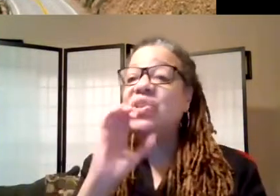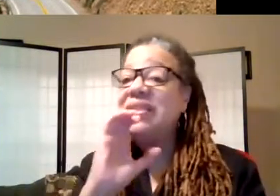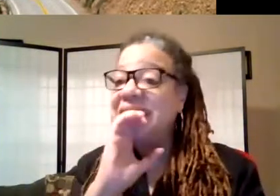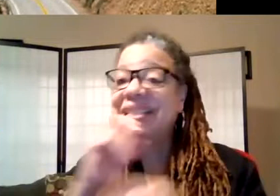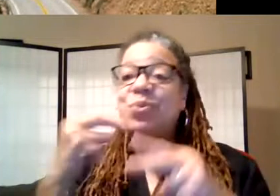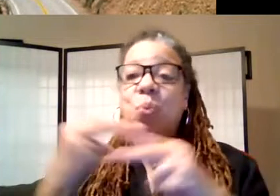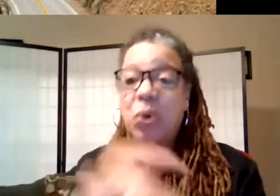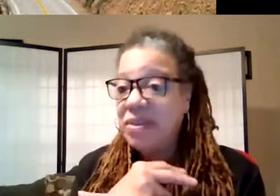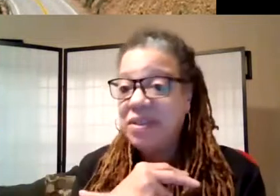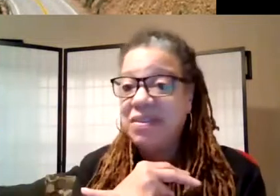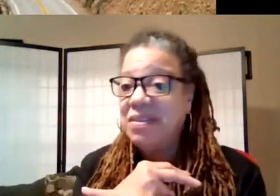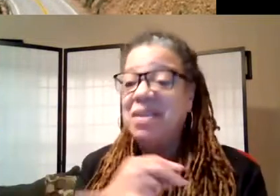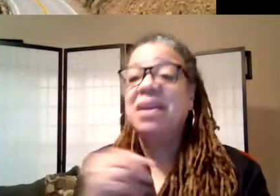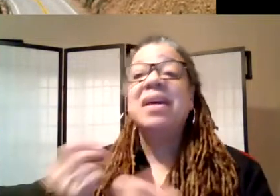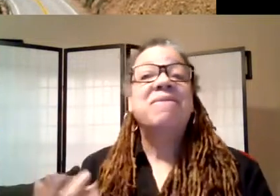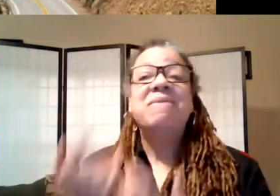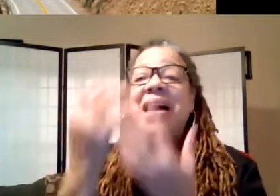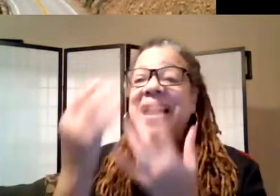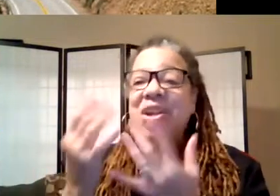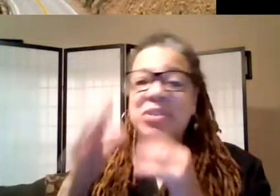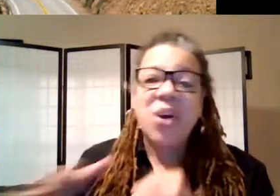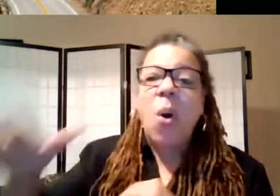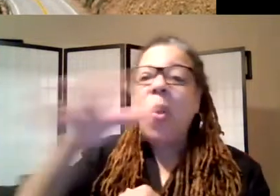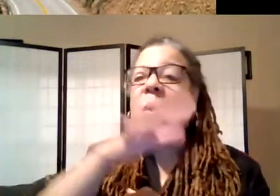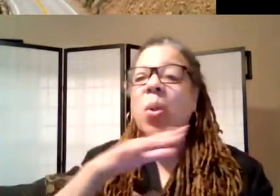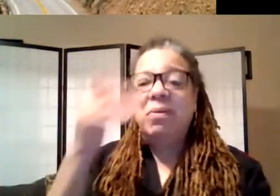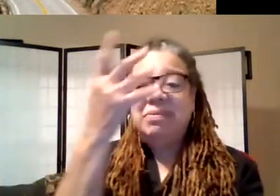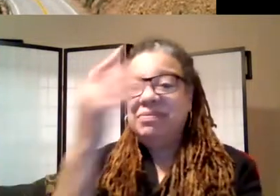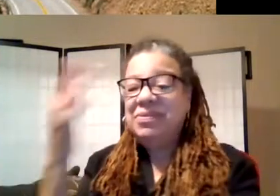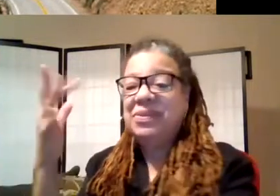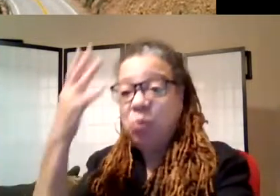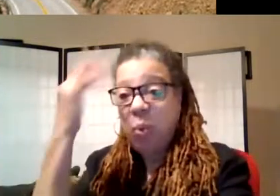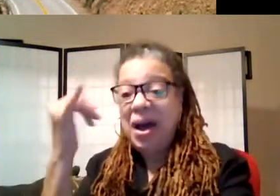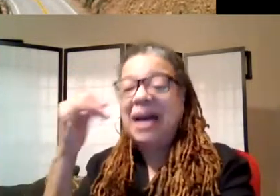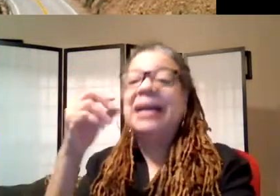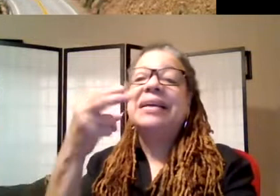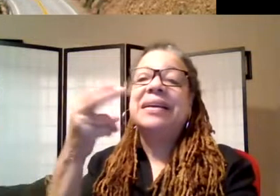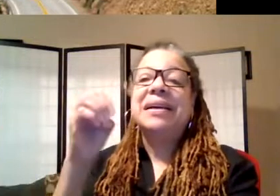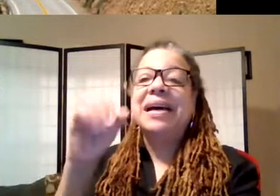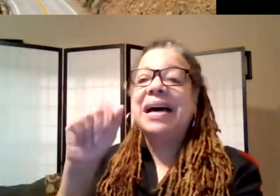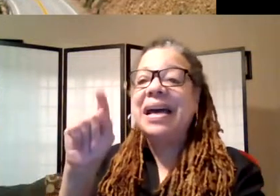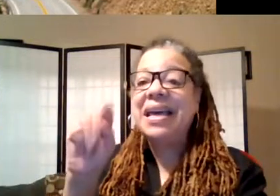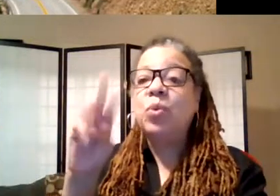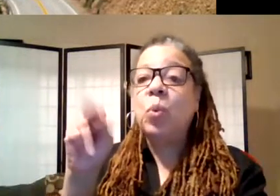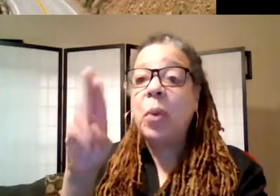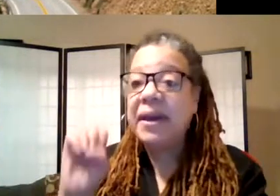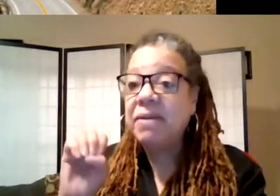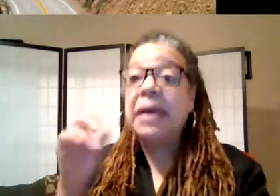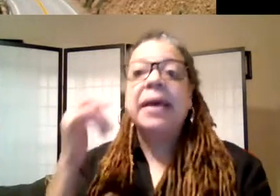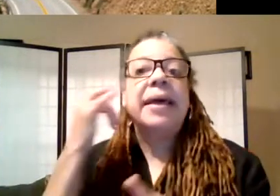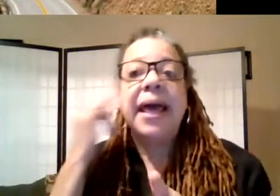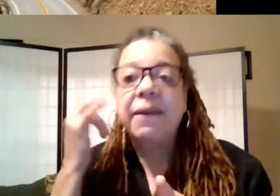of the country's wildfires, a third record-breaking climate-fueled heat wave, and the meanest gas prices in the country, California is in desperate